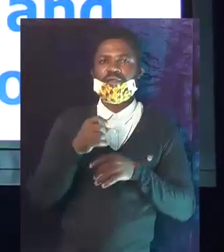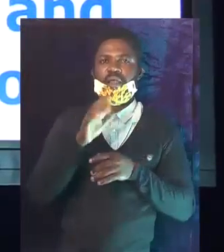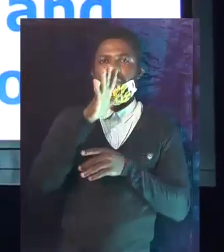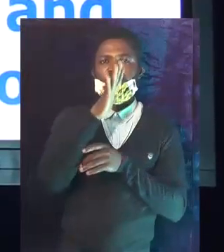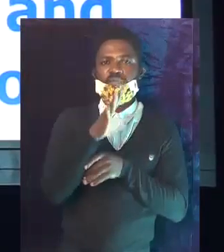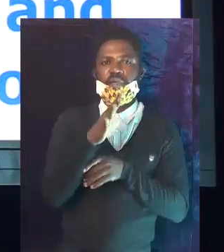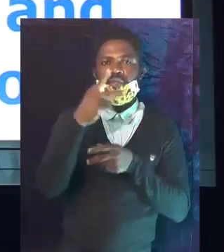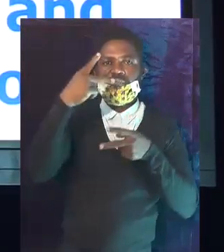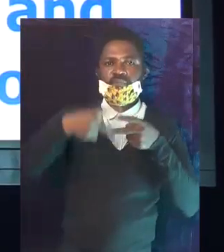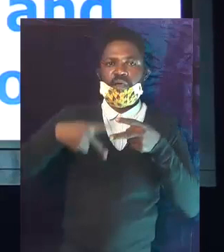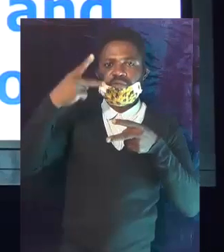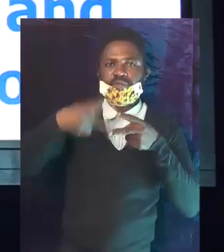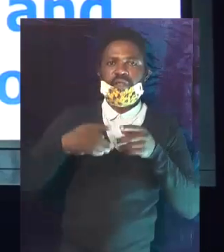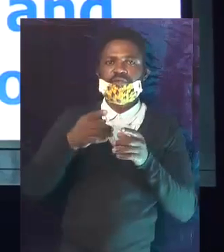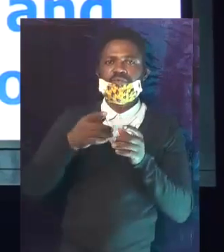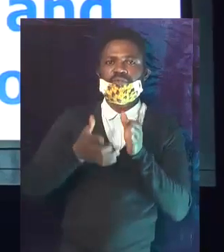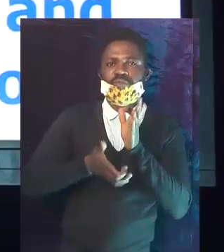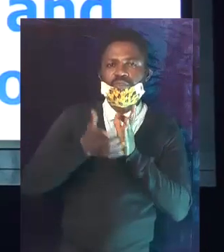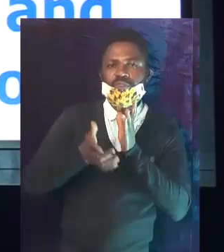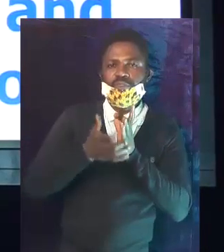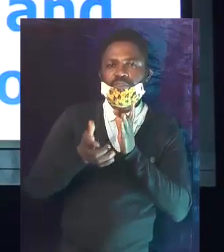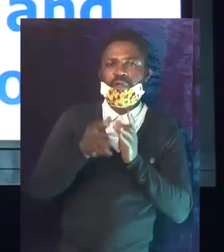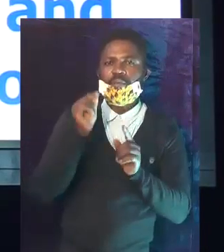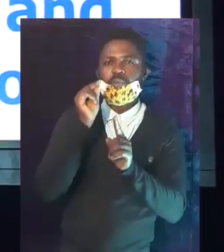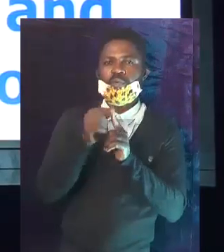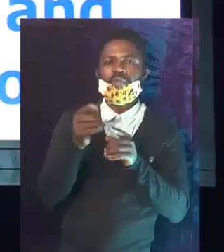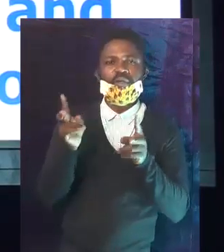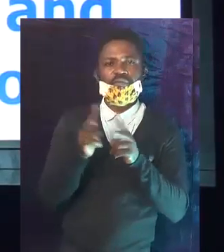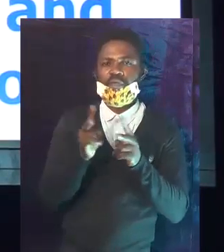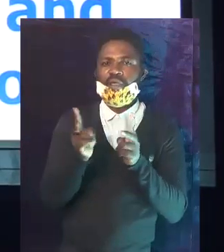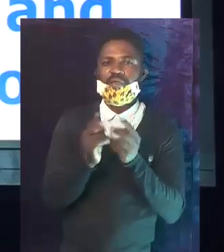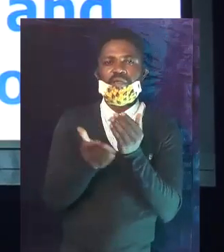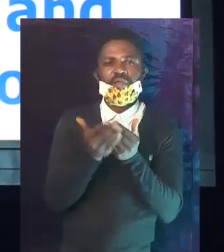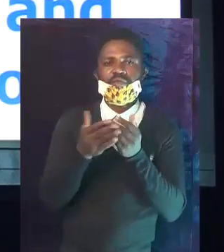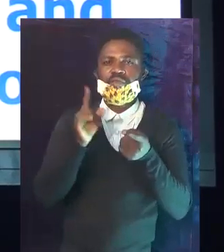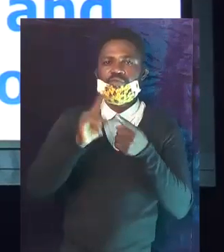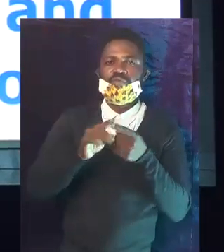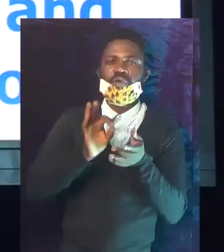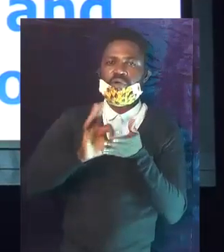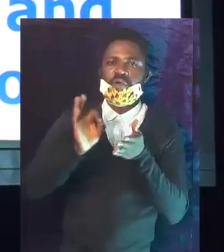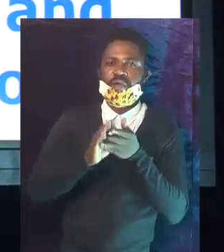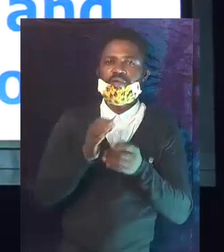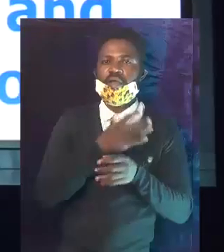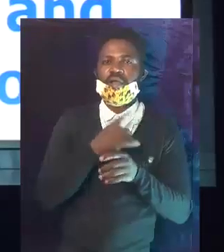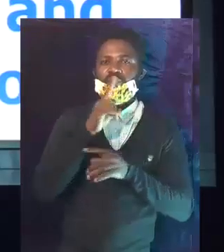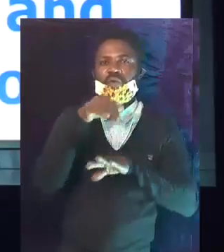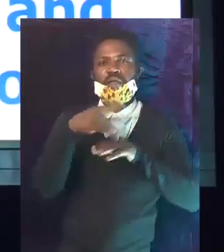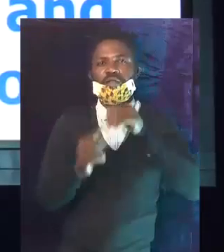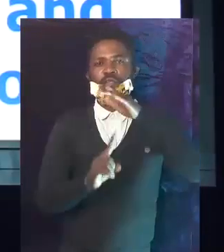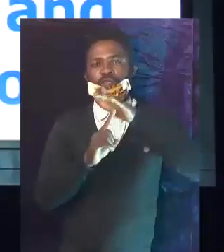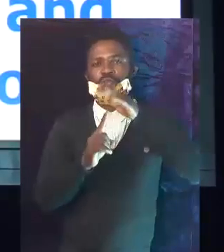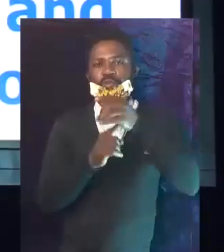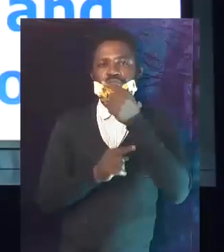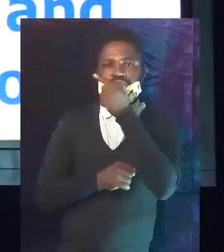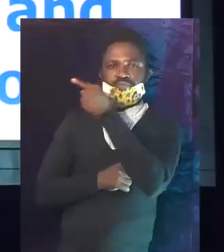5 vertices. Don't forget that the vertices are the sharp points. And these are very easy to count. There is just 1 at the top. Do you remember the vertex at the top? This